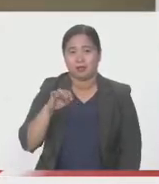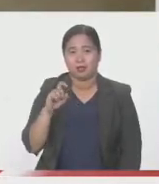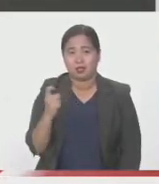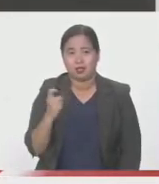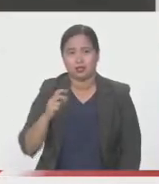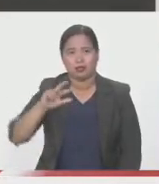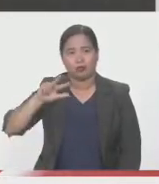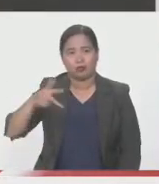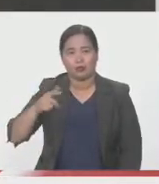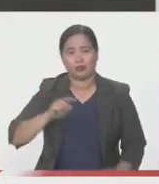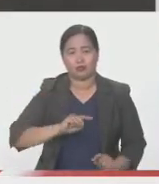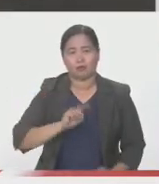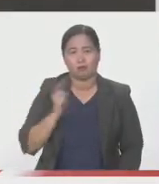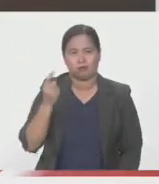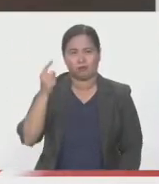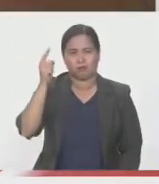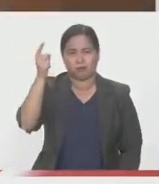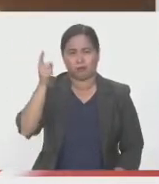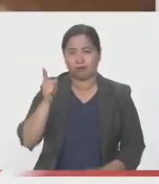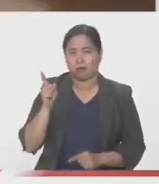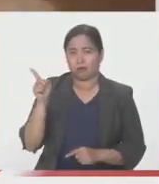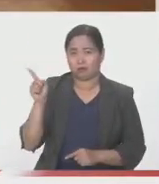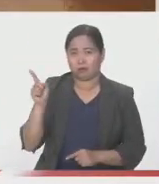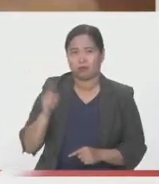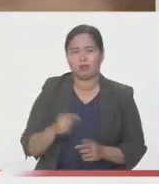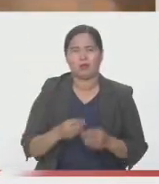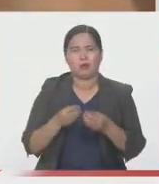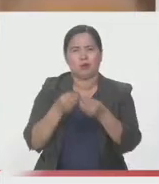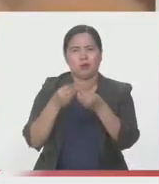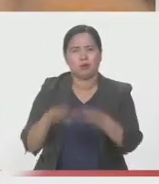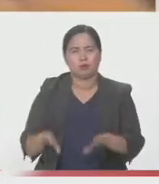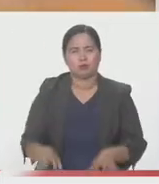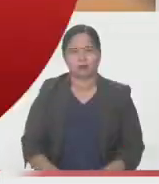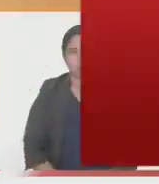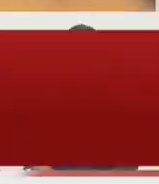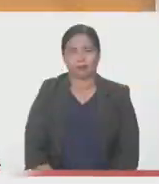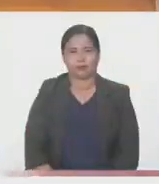third flight breaks the atmosphere but is lost on re-entry.